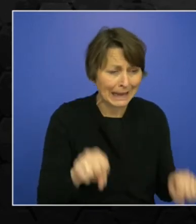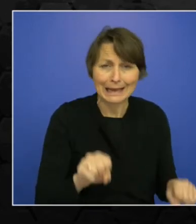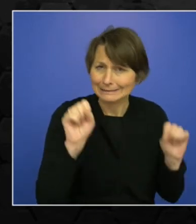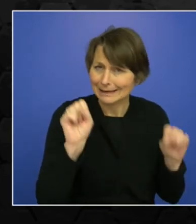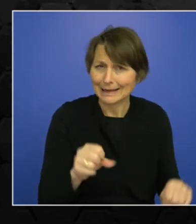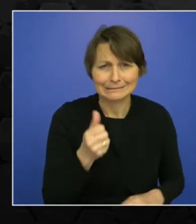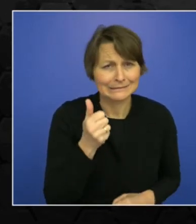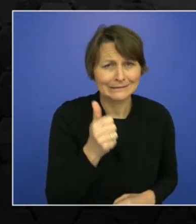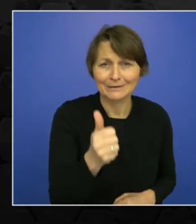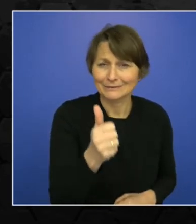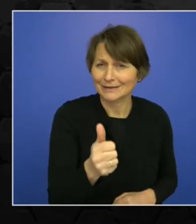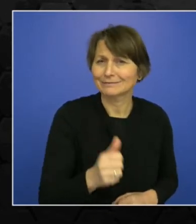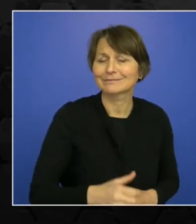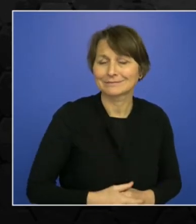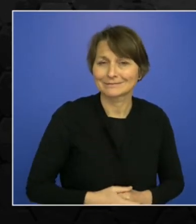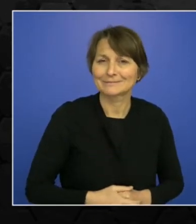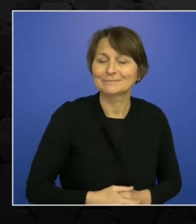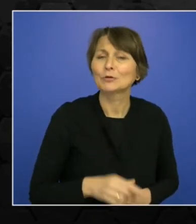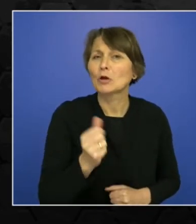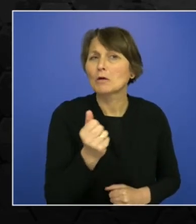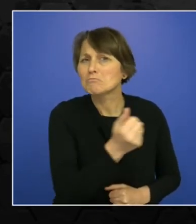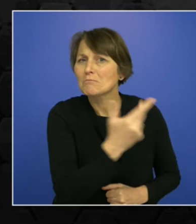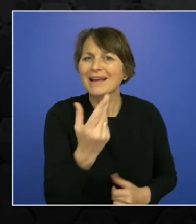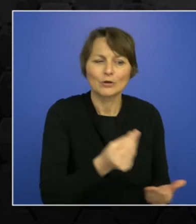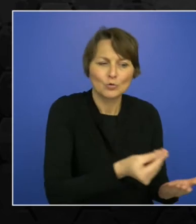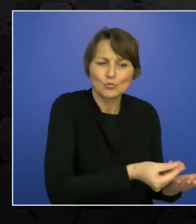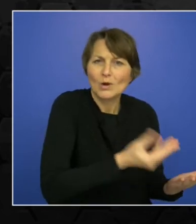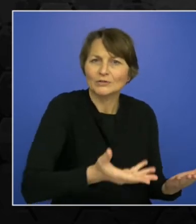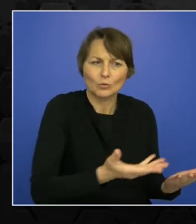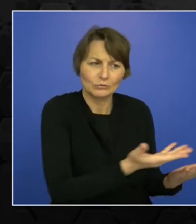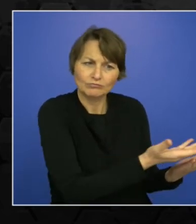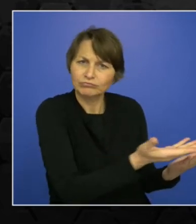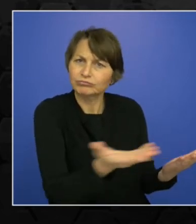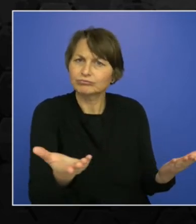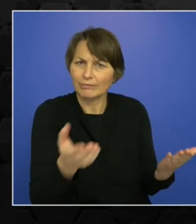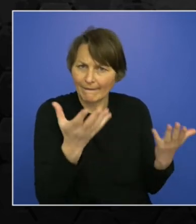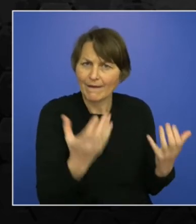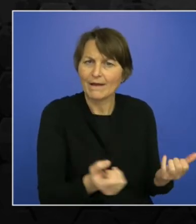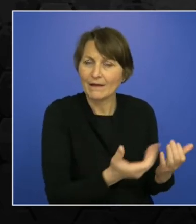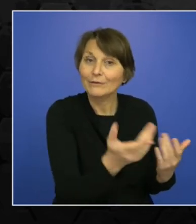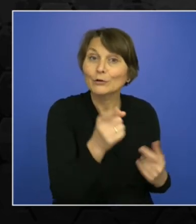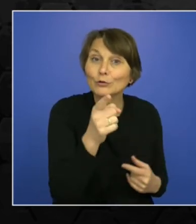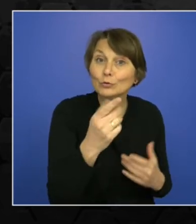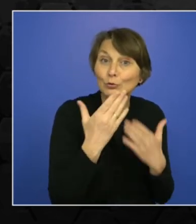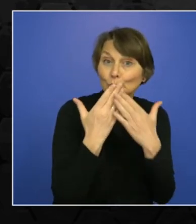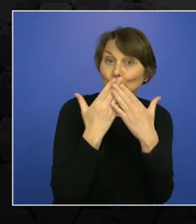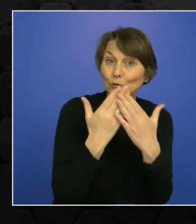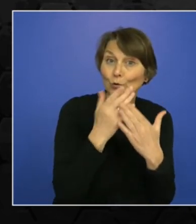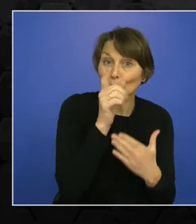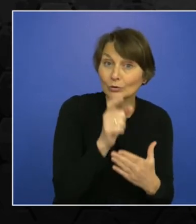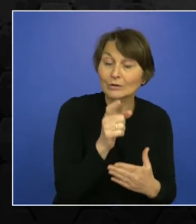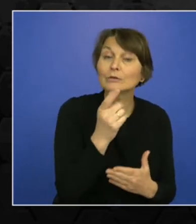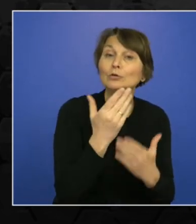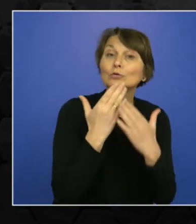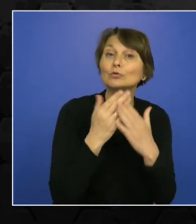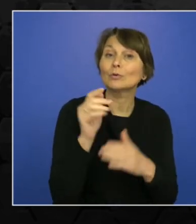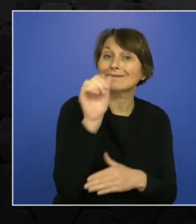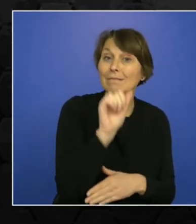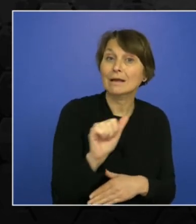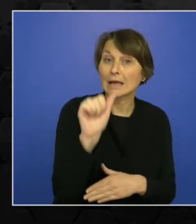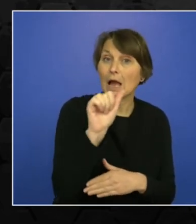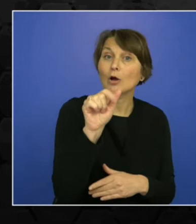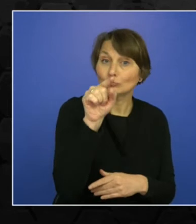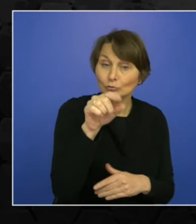have actually access to a lot of resources. If you're a student and you have a student account, you can access the Azure for